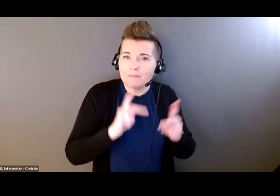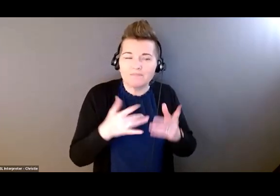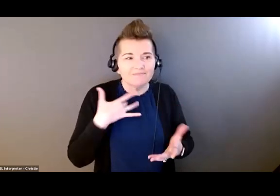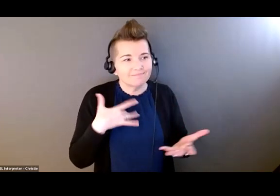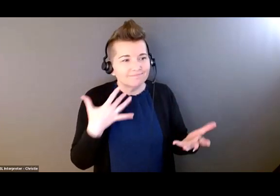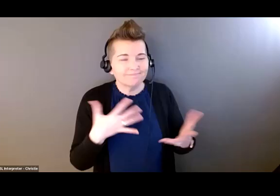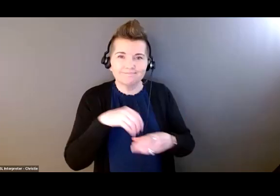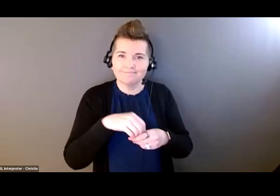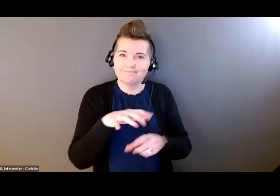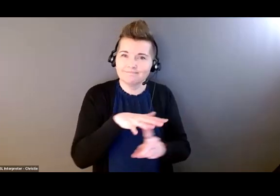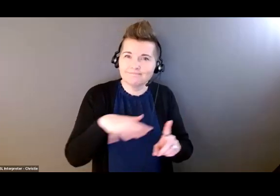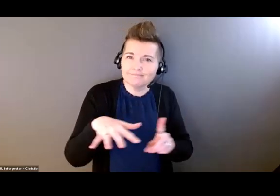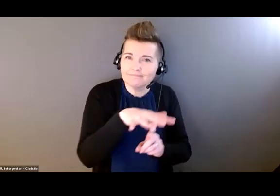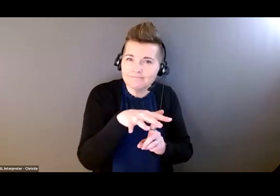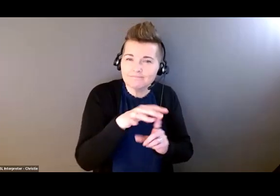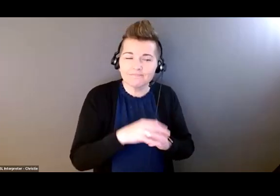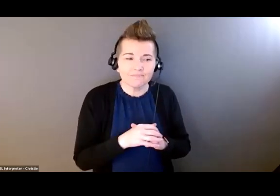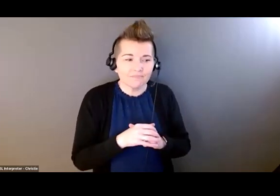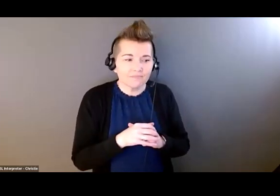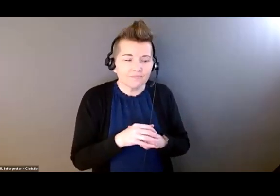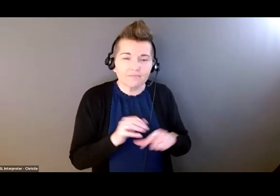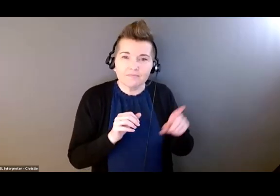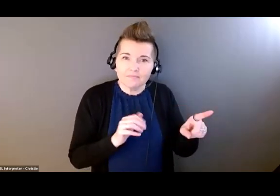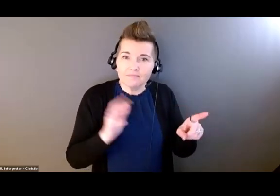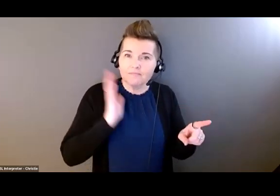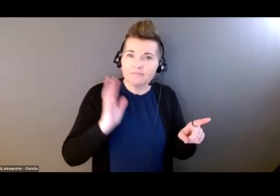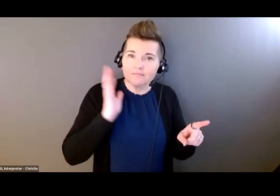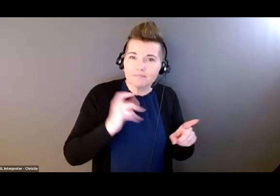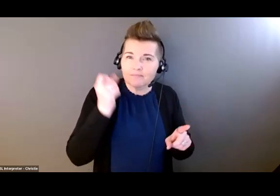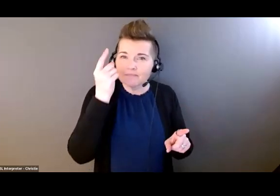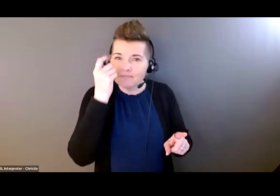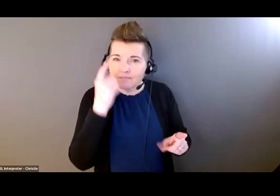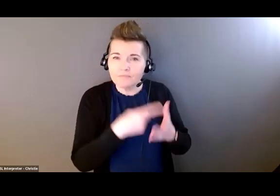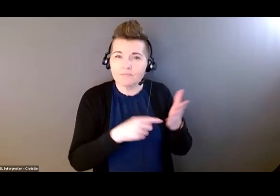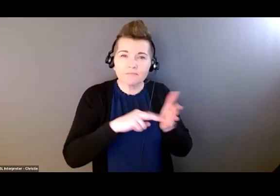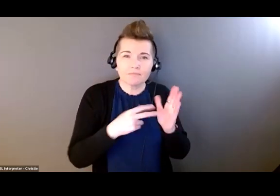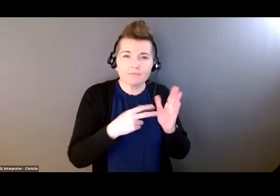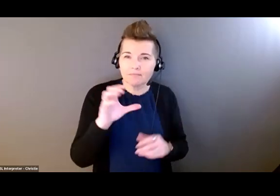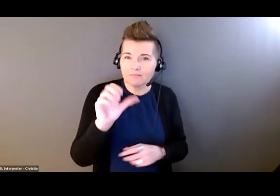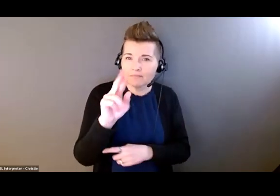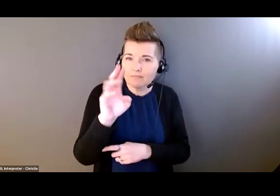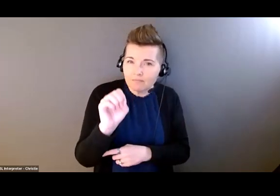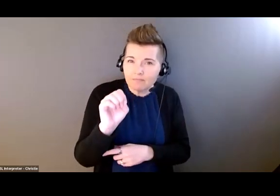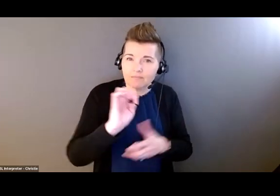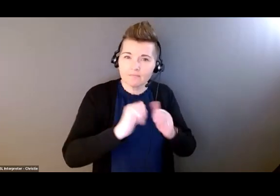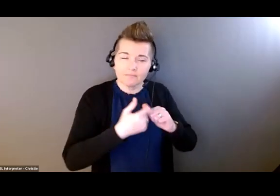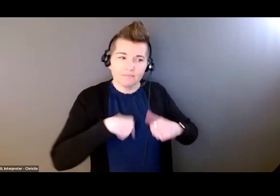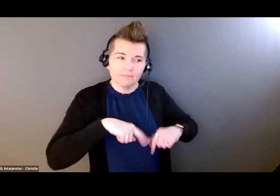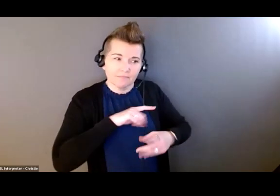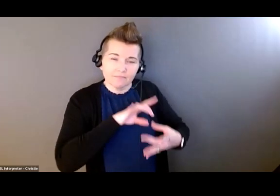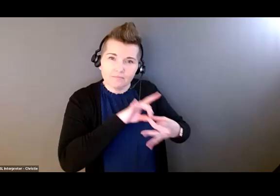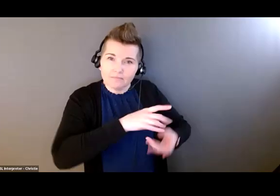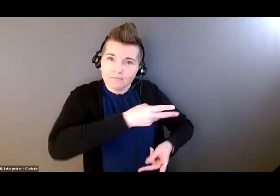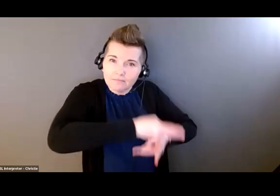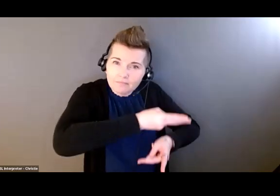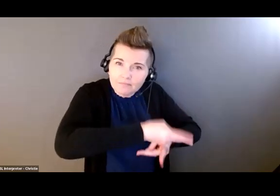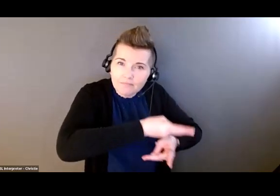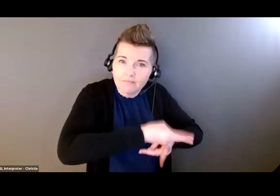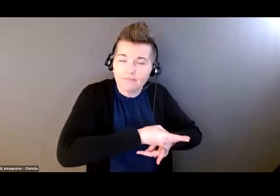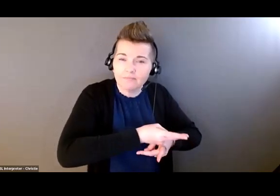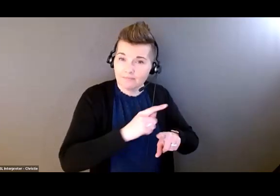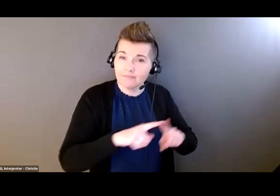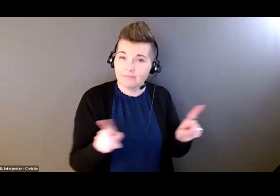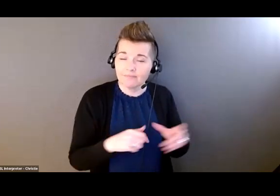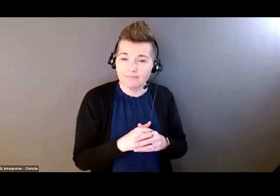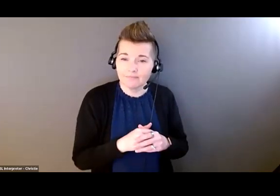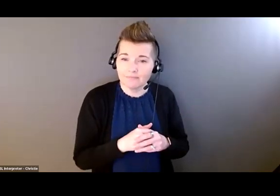people bring into the care environment, their past experiences, their past stories, their past understandings of what is